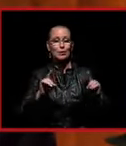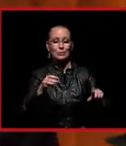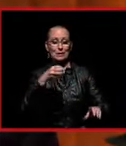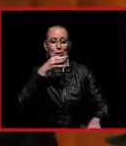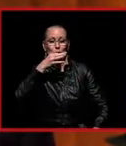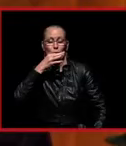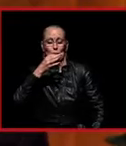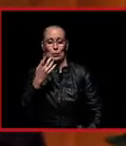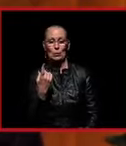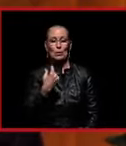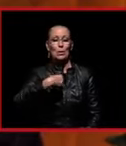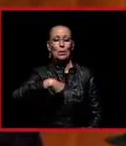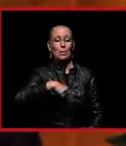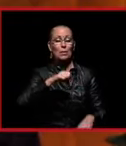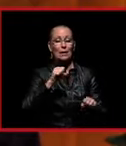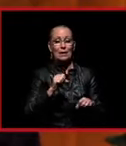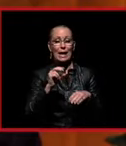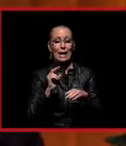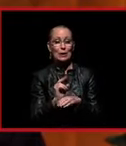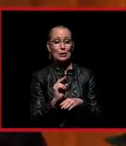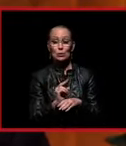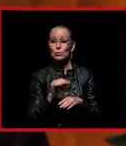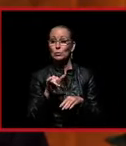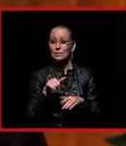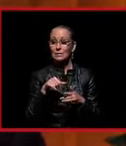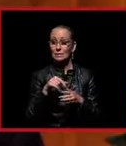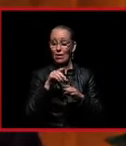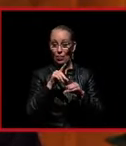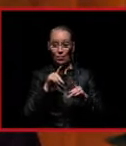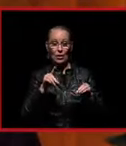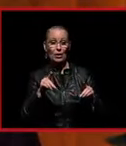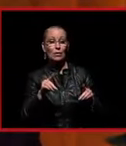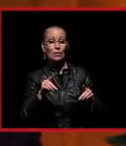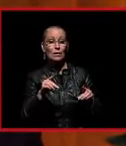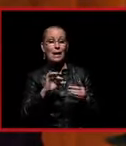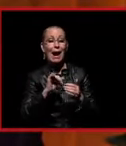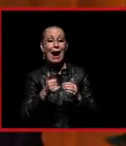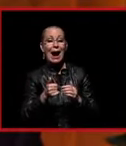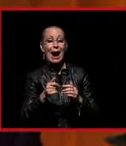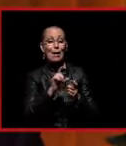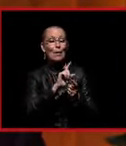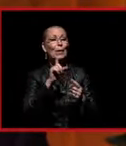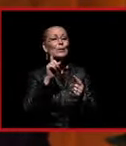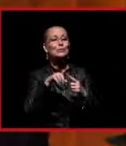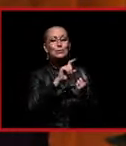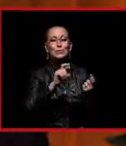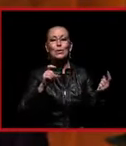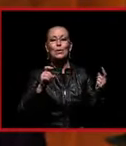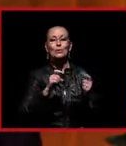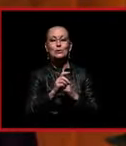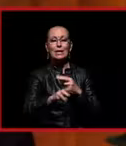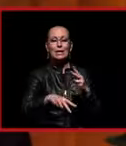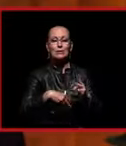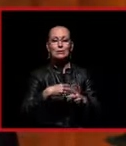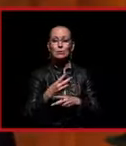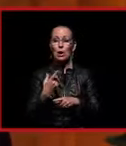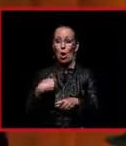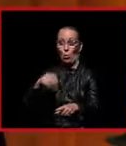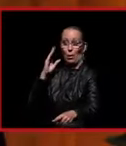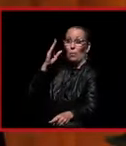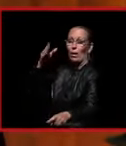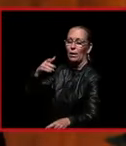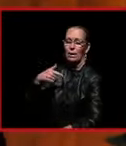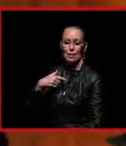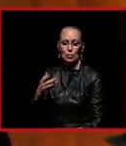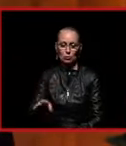We can use these degrees to change the world. And so I'm going to take